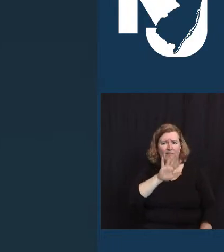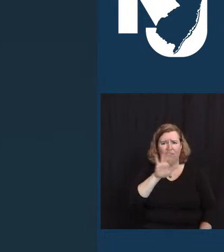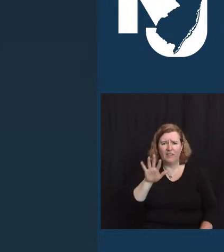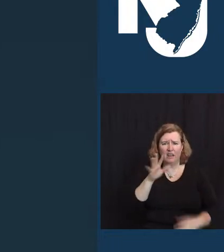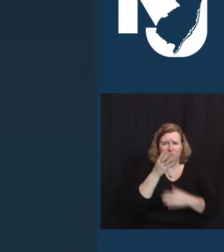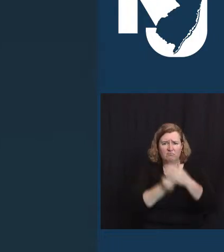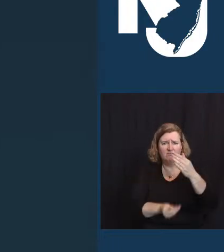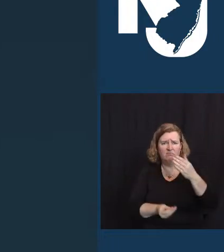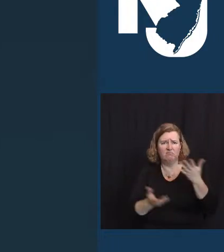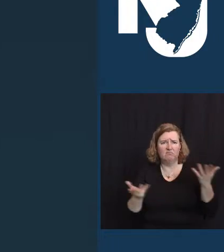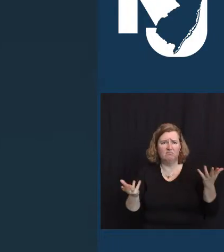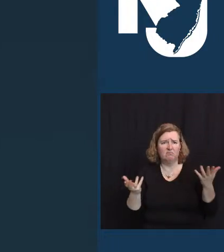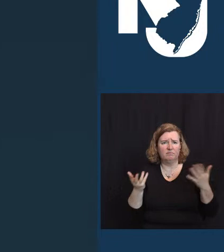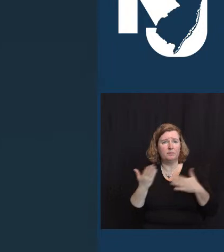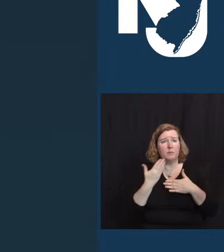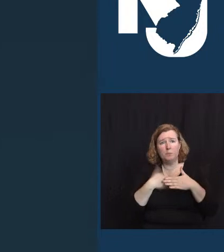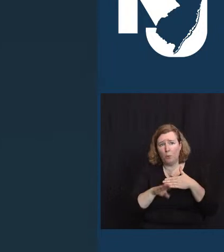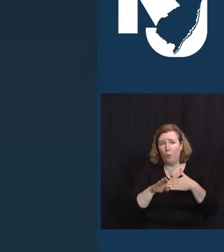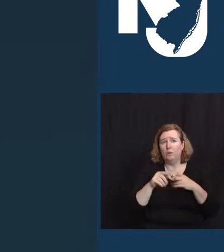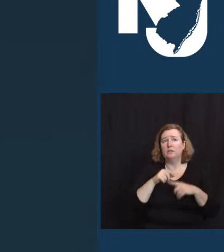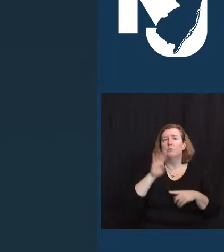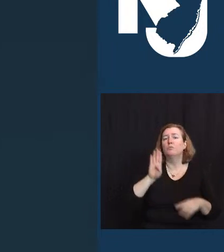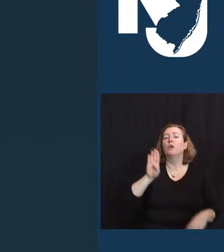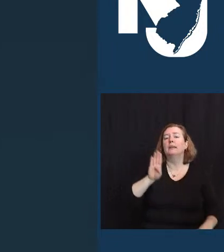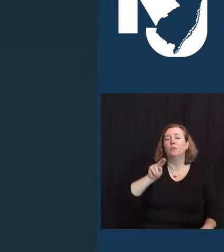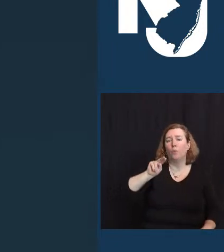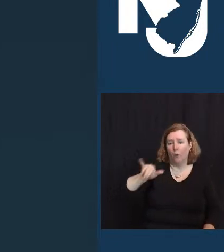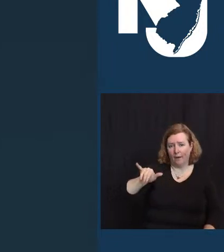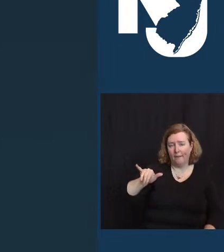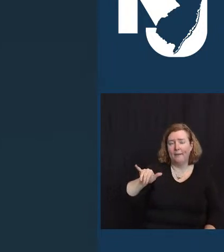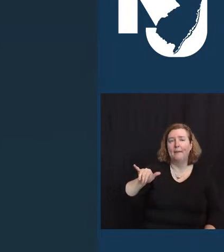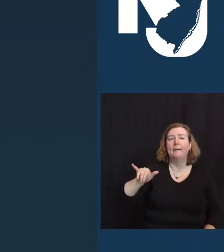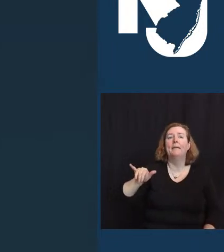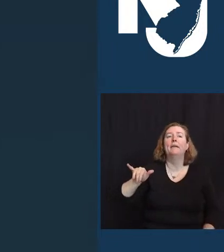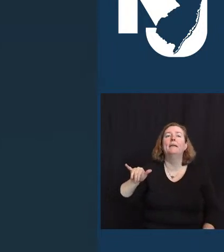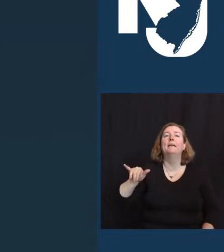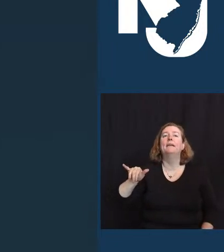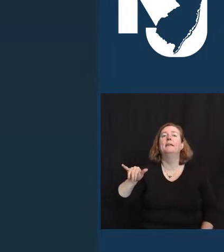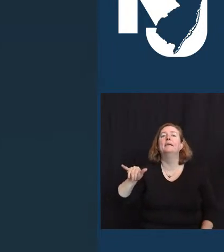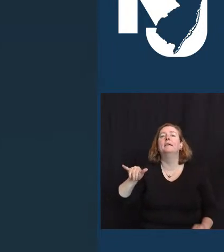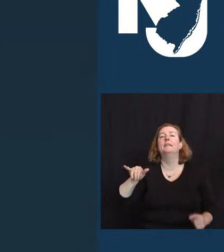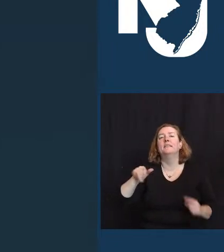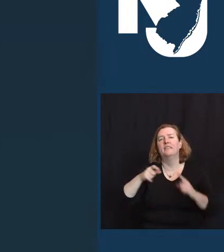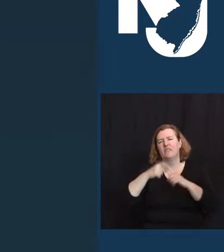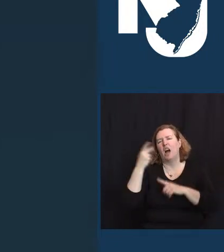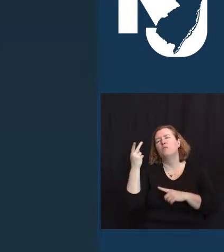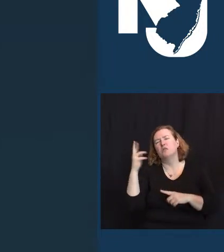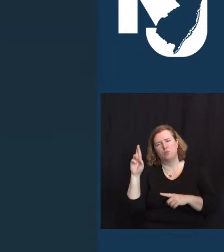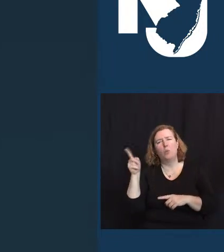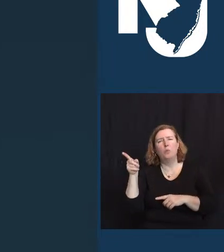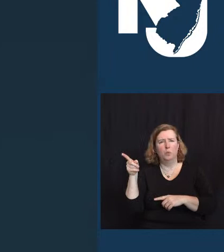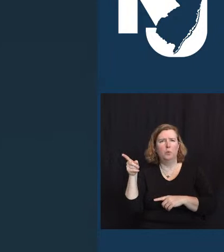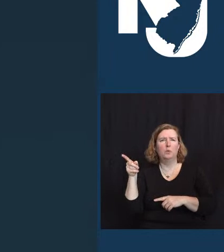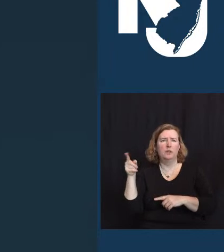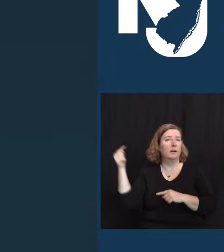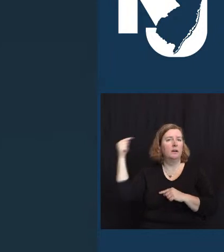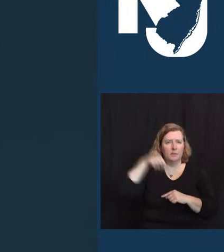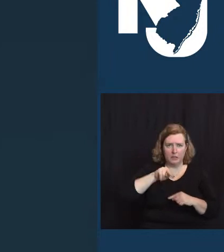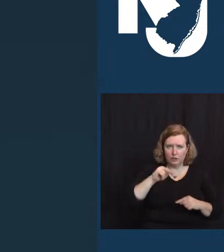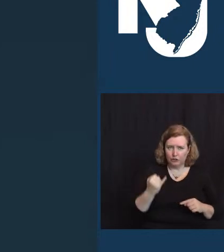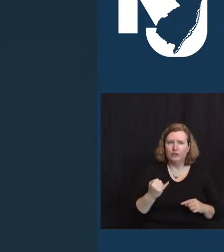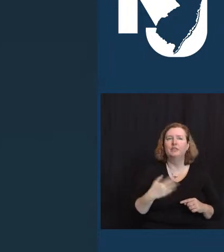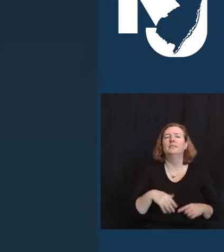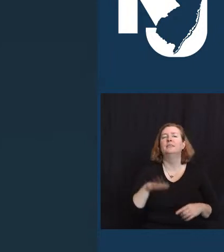born in Brooklyn and found his way to New Jersey via Puerto Rico, where he was raised. He credited his wife's brother-in-law, John,